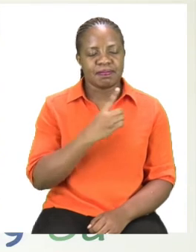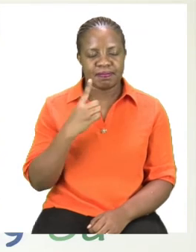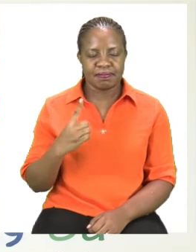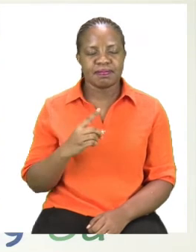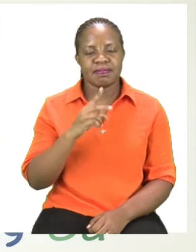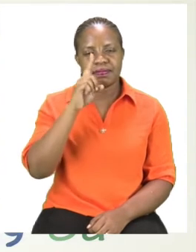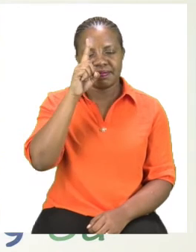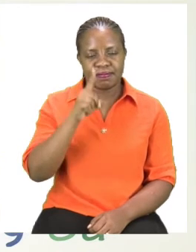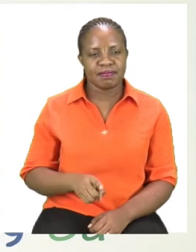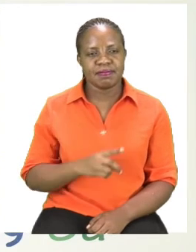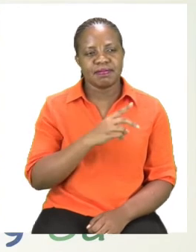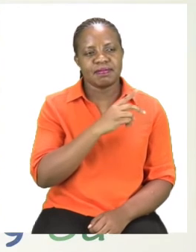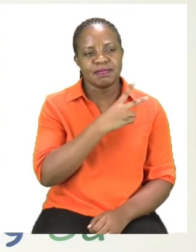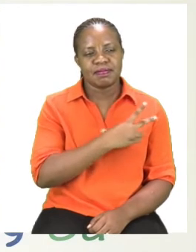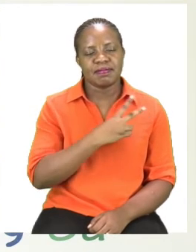22,